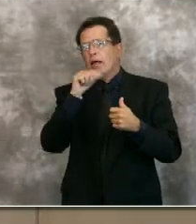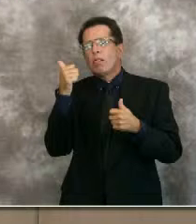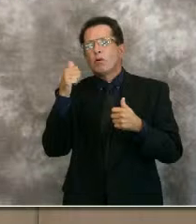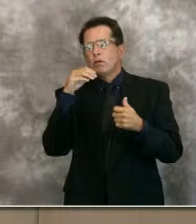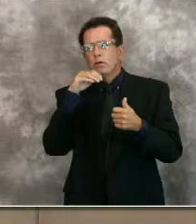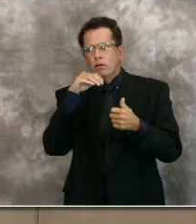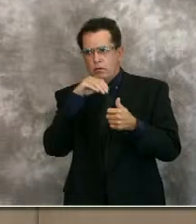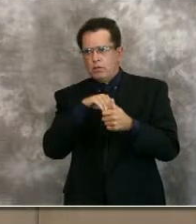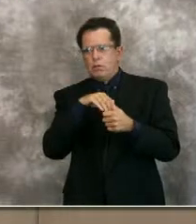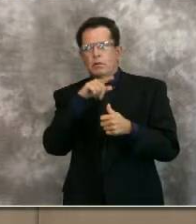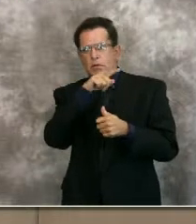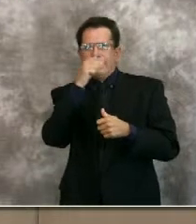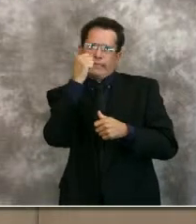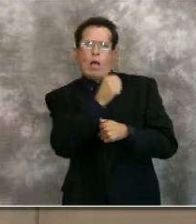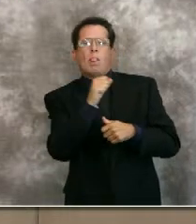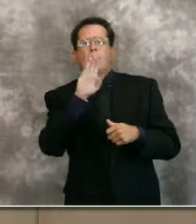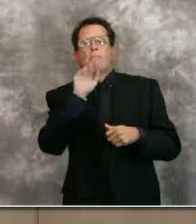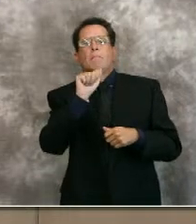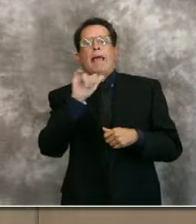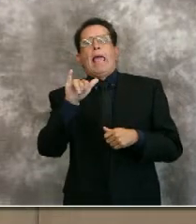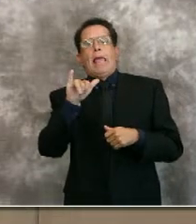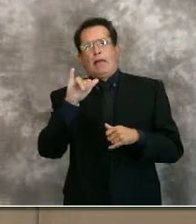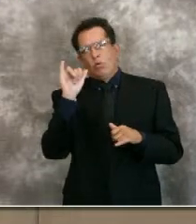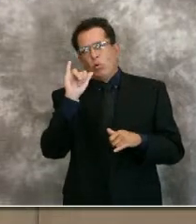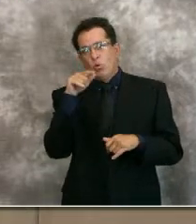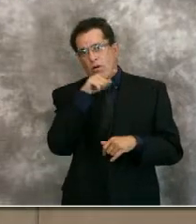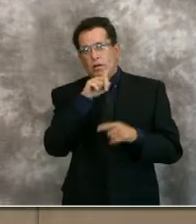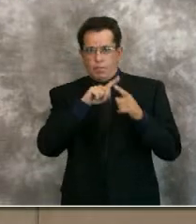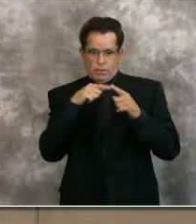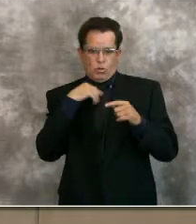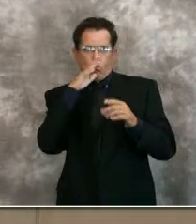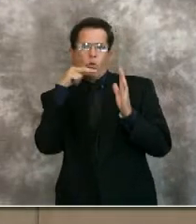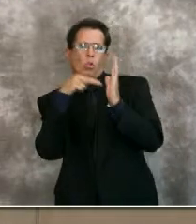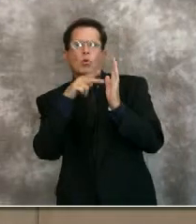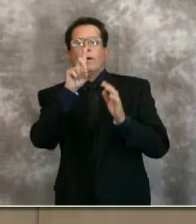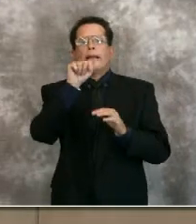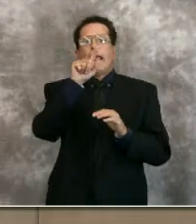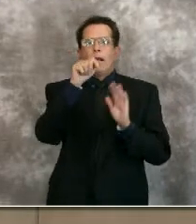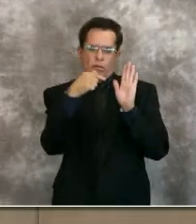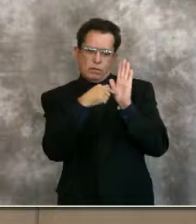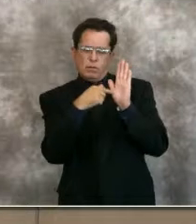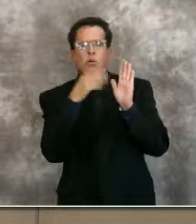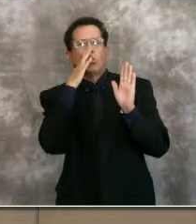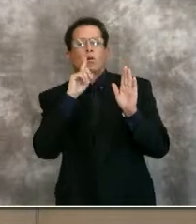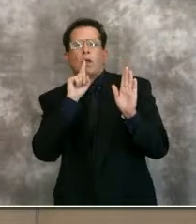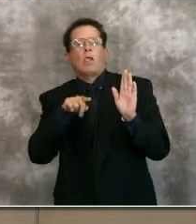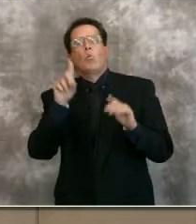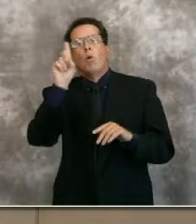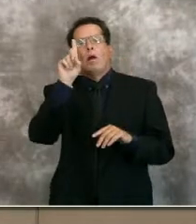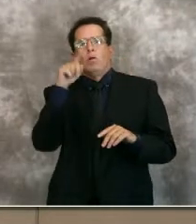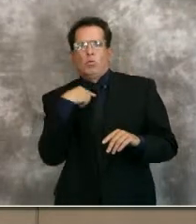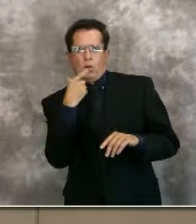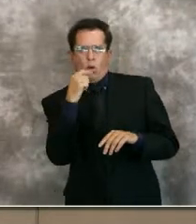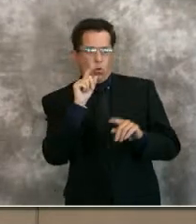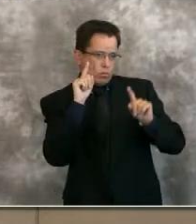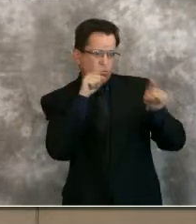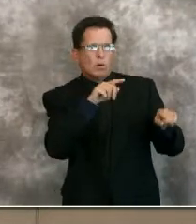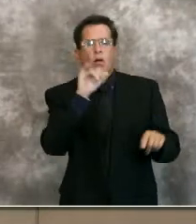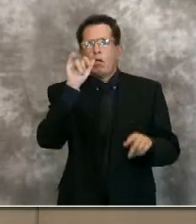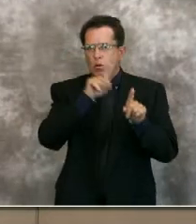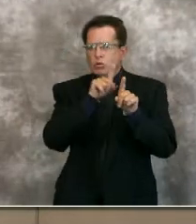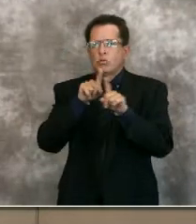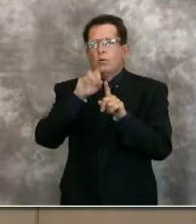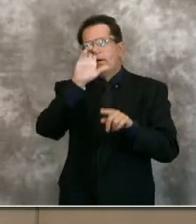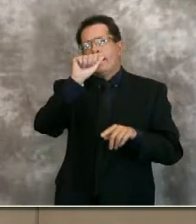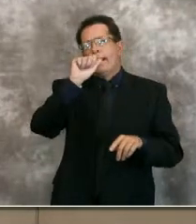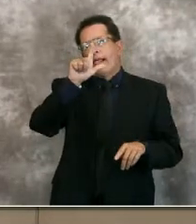area, also in South Bay. But again, it's the data that tells us where we need to go. Also, with CAL FIRE in our